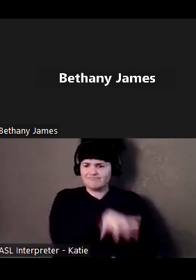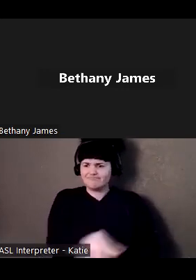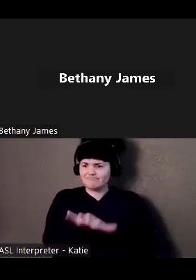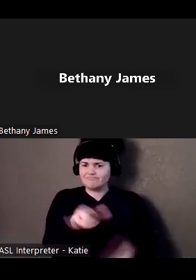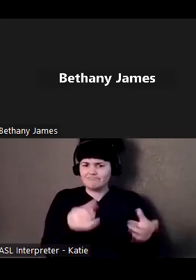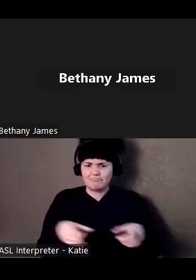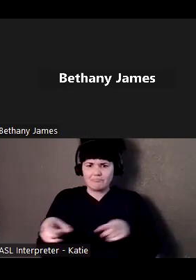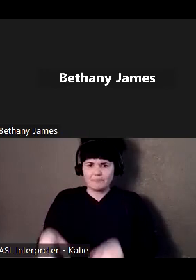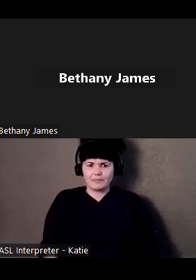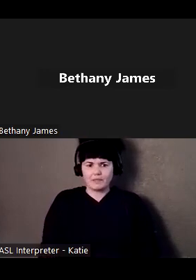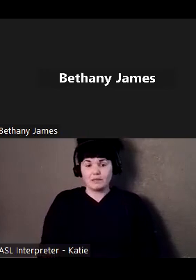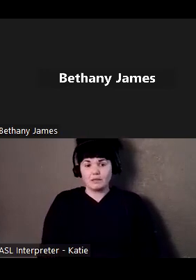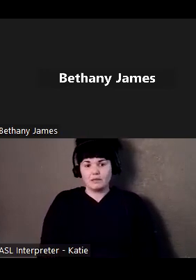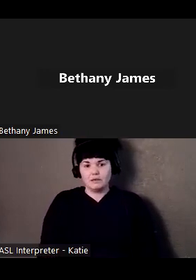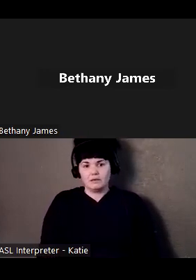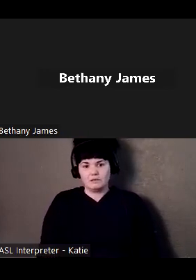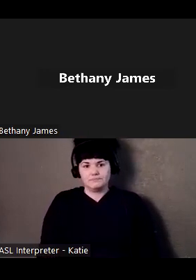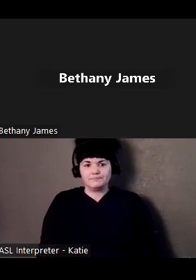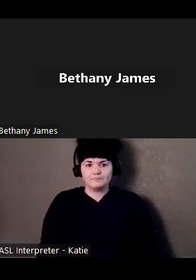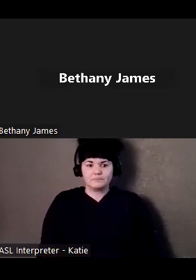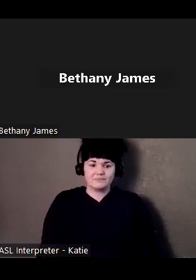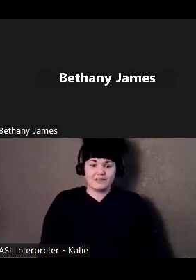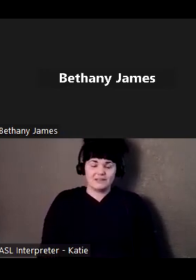that may be providing unwitting